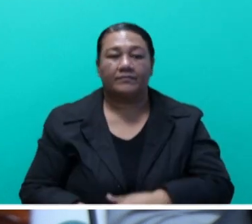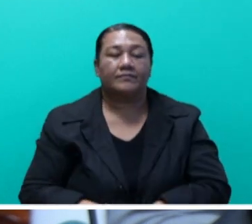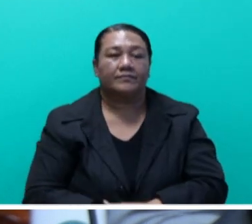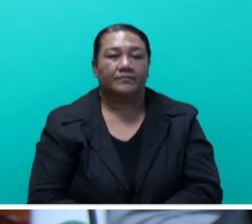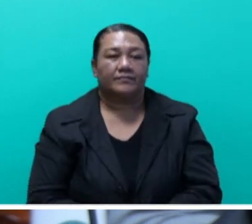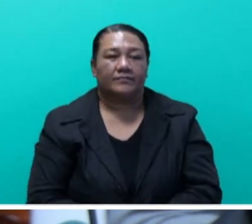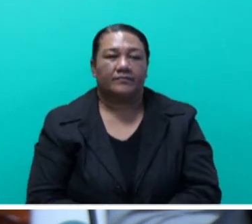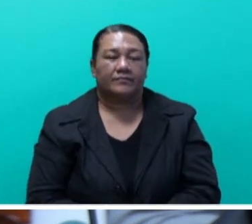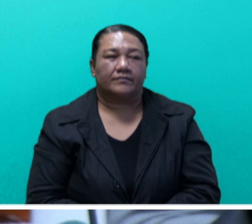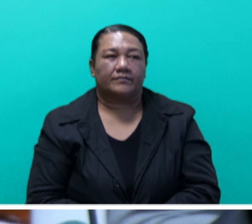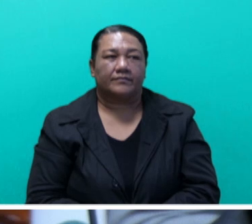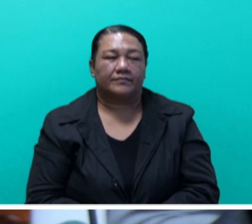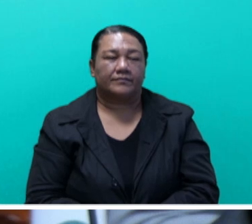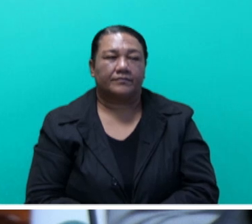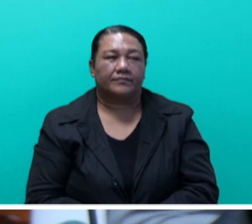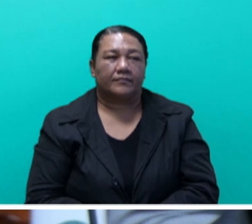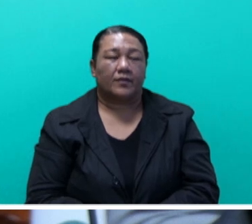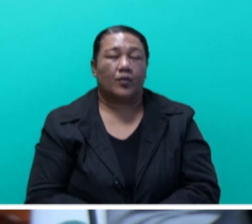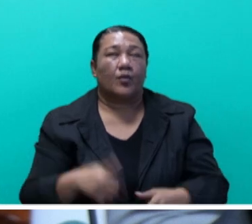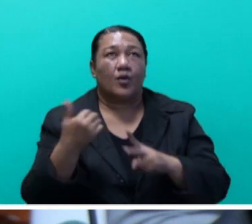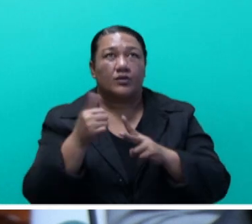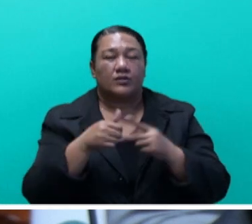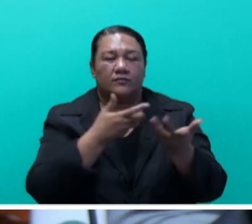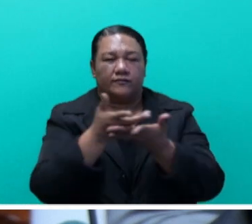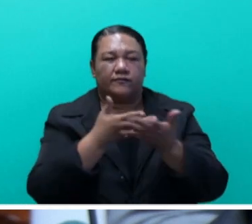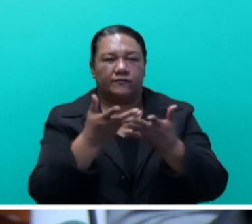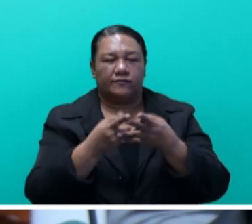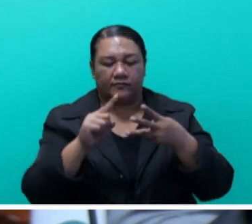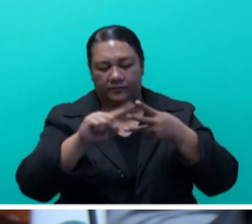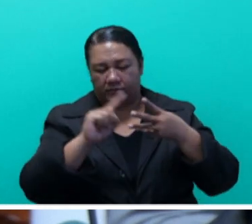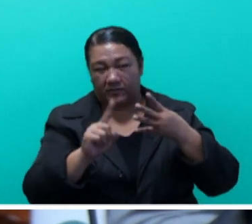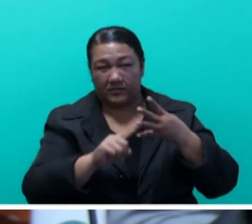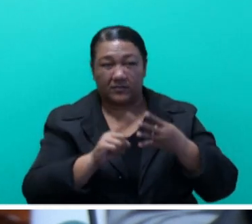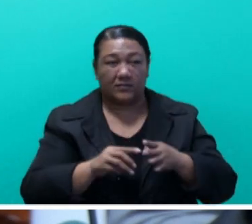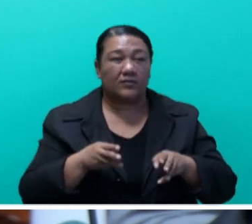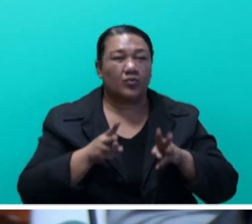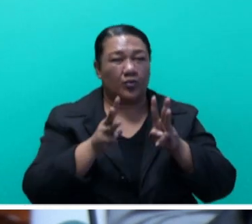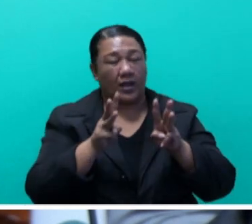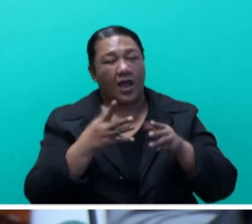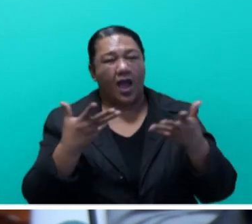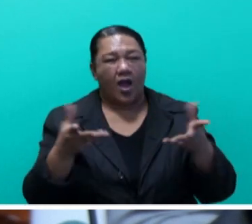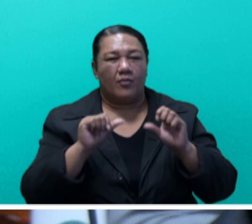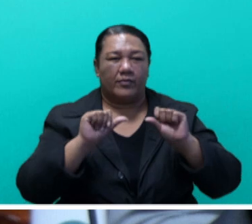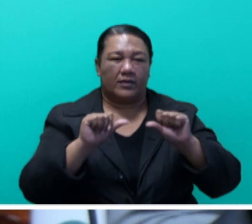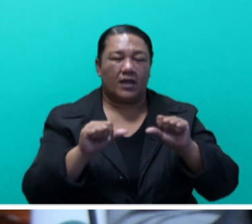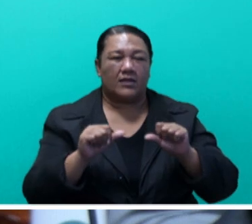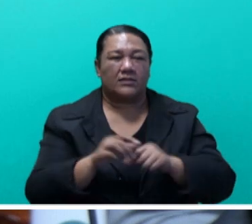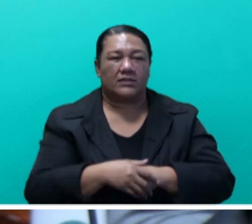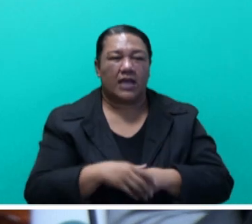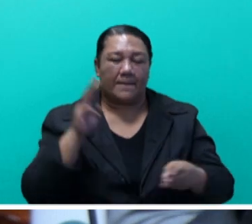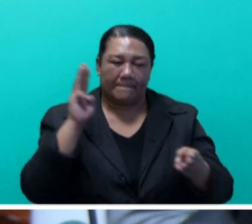Speaker, sir, we also discussed measures to be put in place for the prevention of and